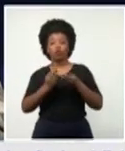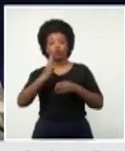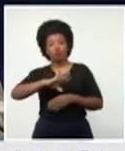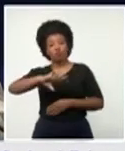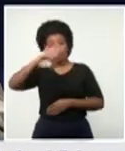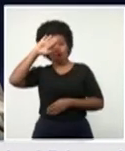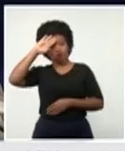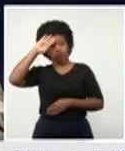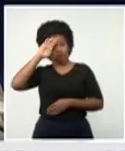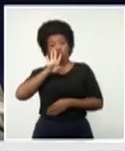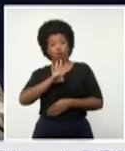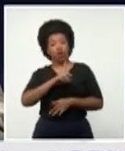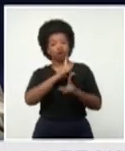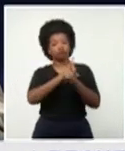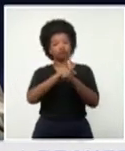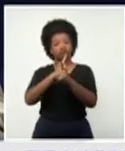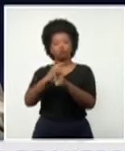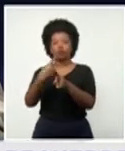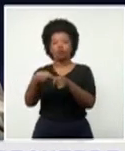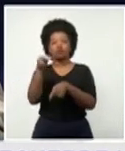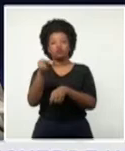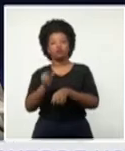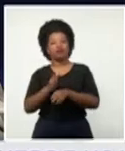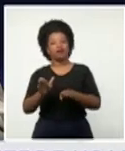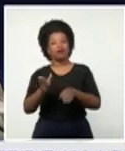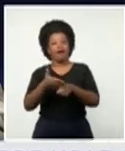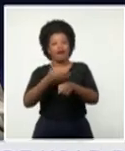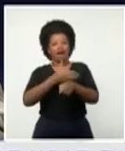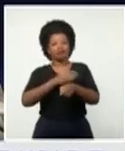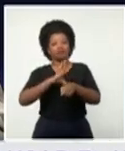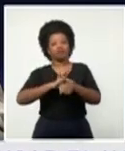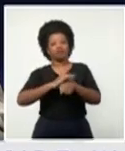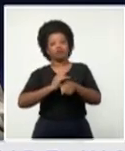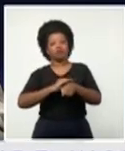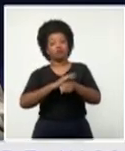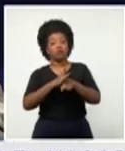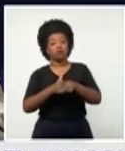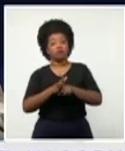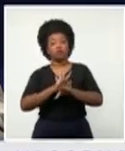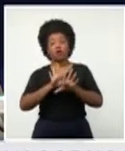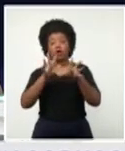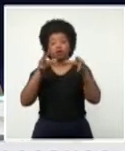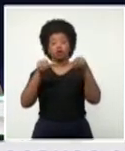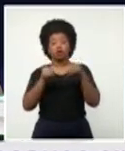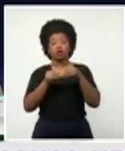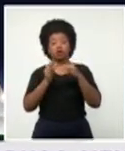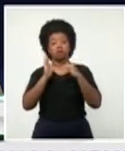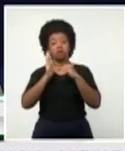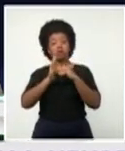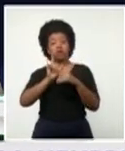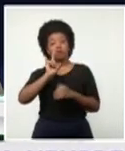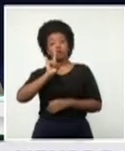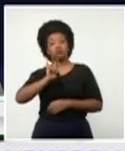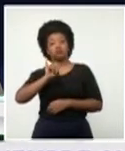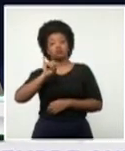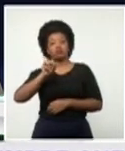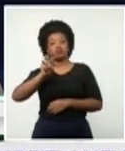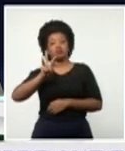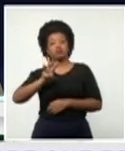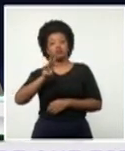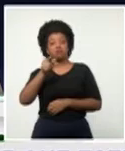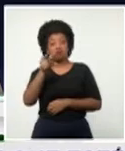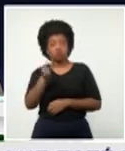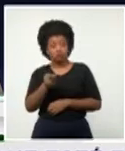The 5 cases confirmed yesterday were all Cuban, 4 are confirmed case contacts,